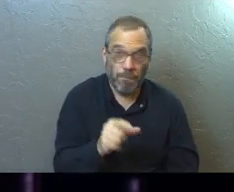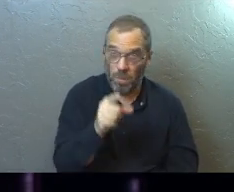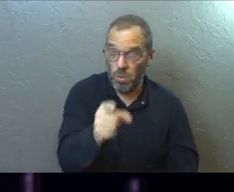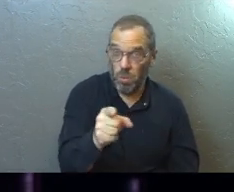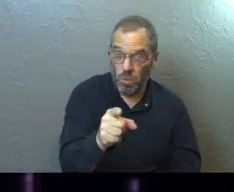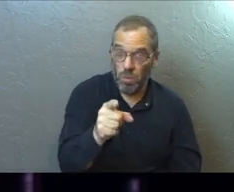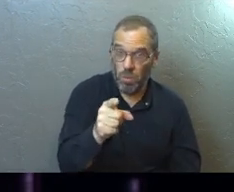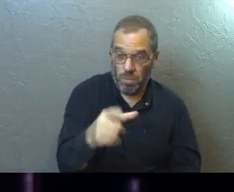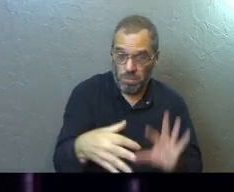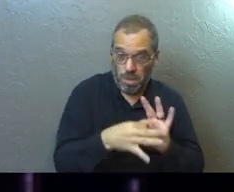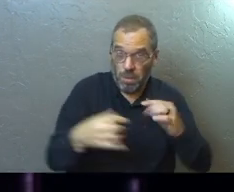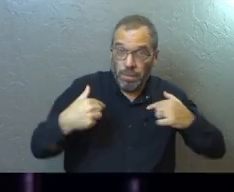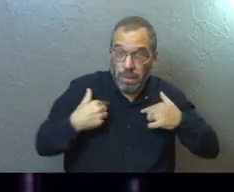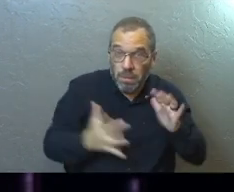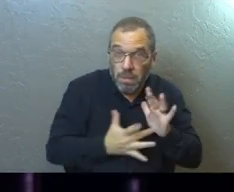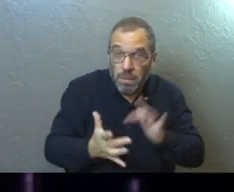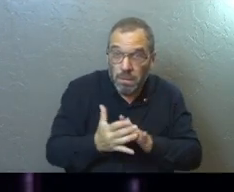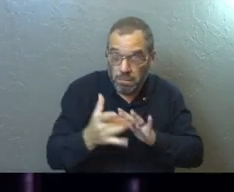are you one of his?